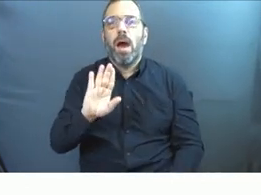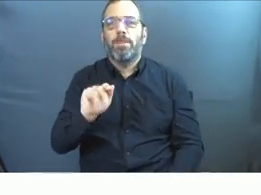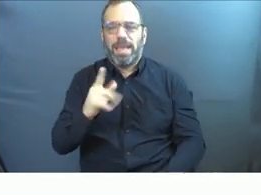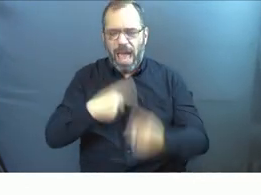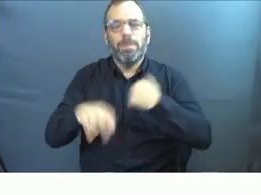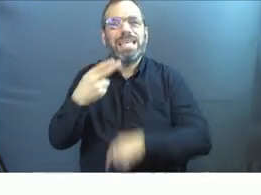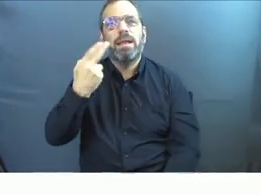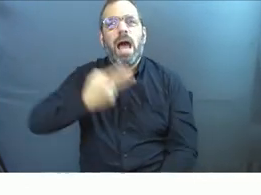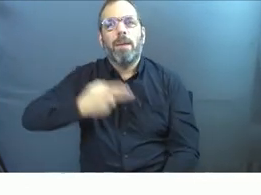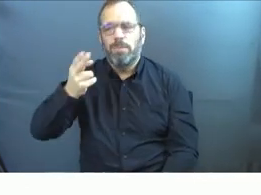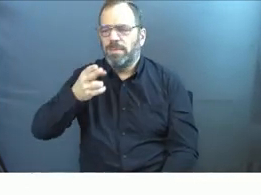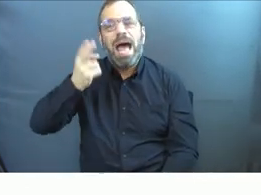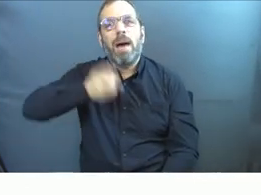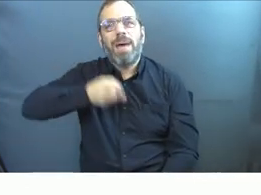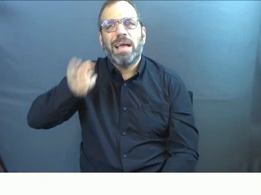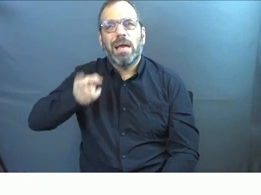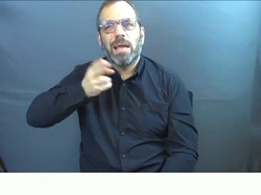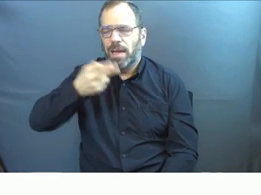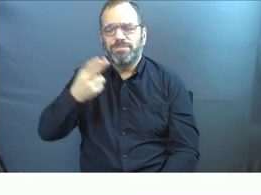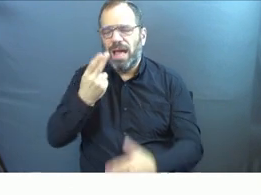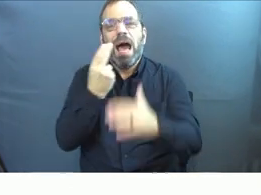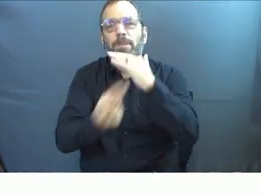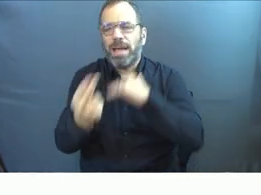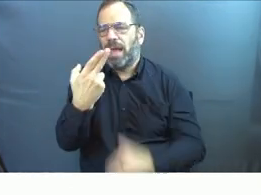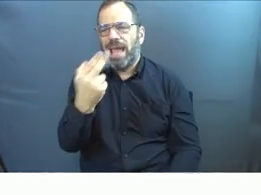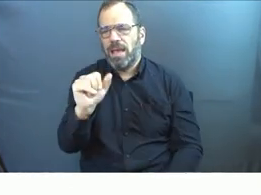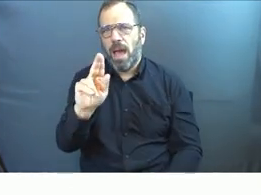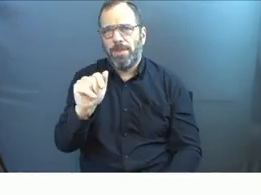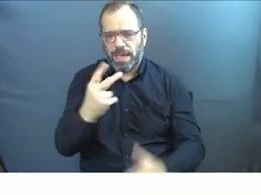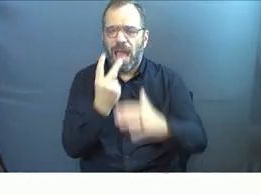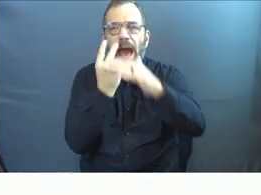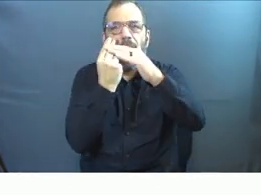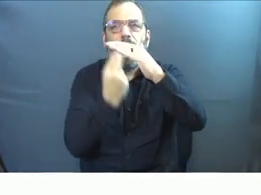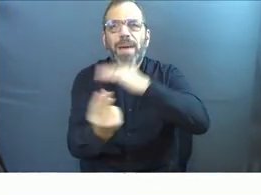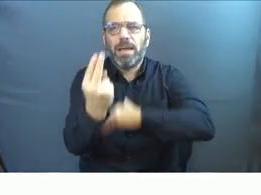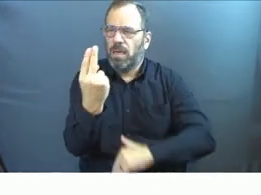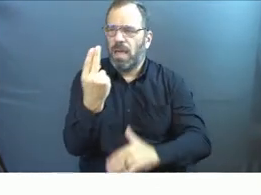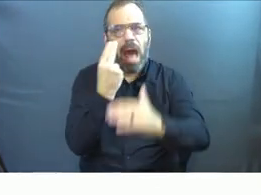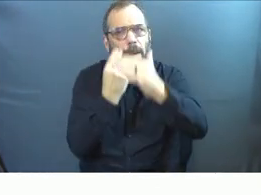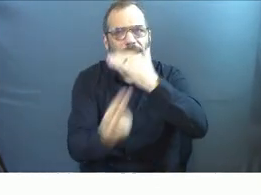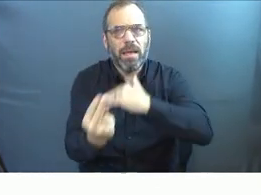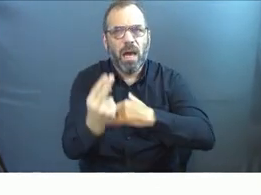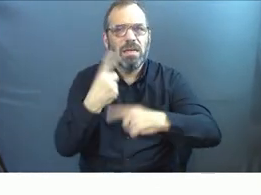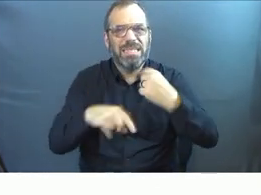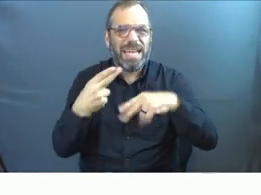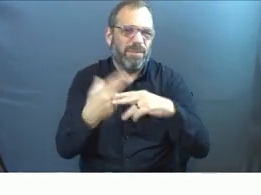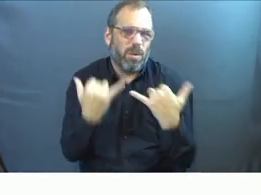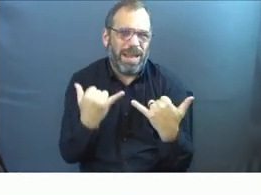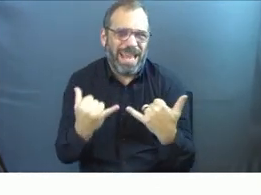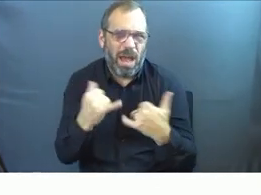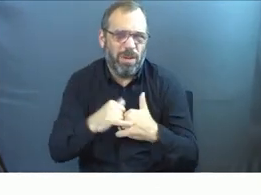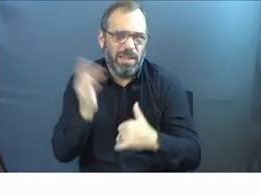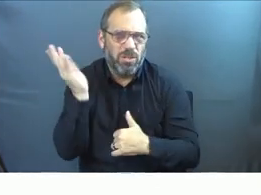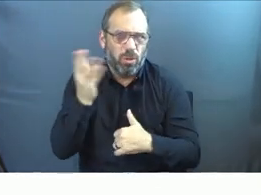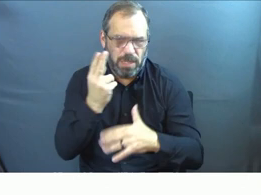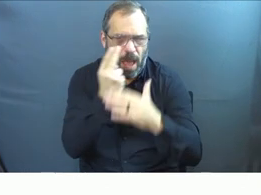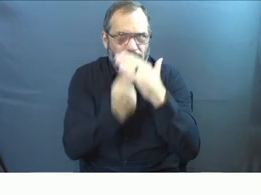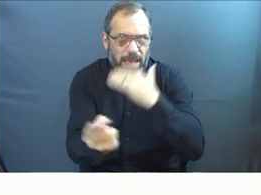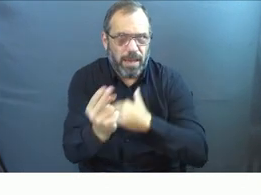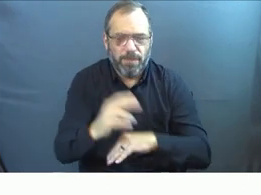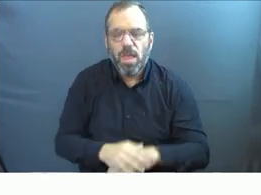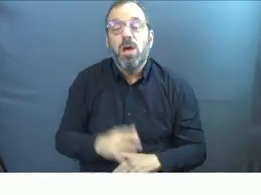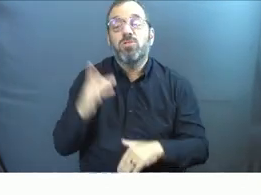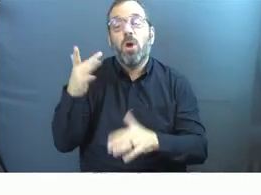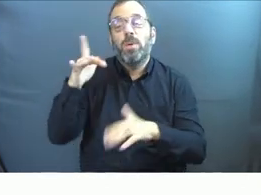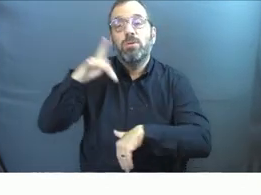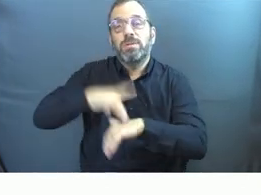more things about him. Habakkuk was a prophet. Habakkuk, we think, was a professional temple prophet. Now, why is that important? Well, you get